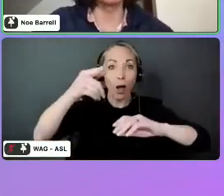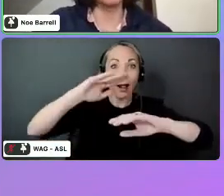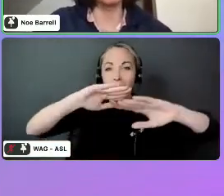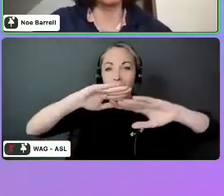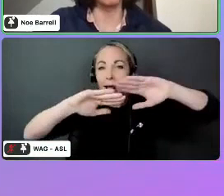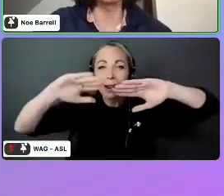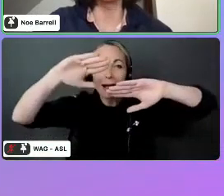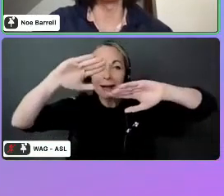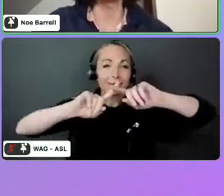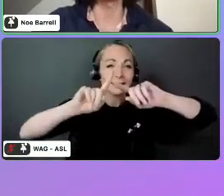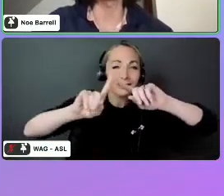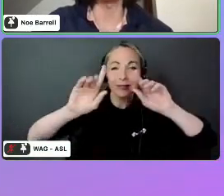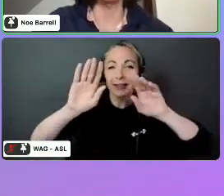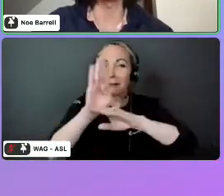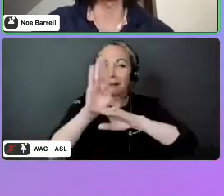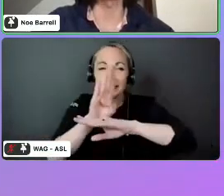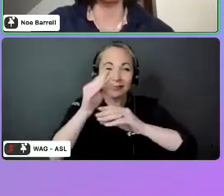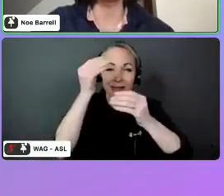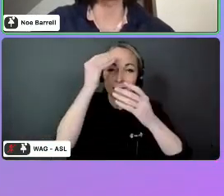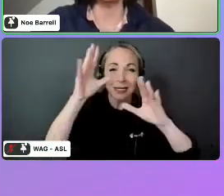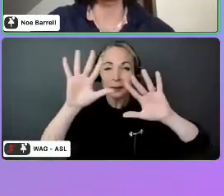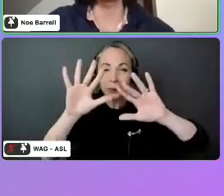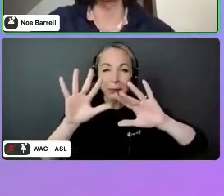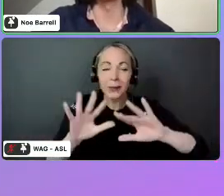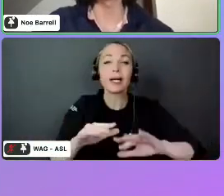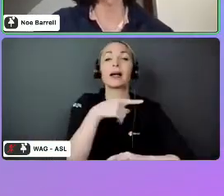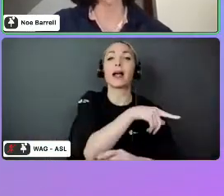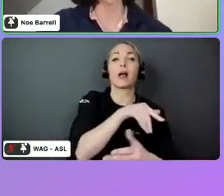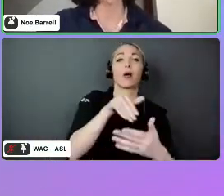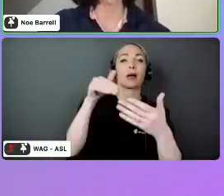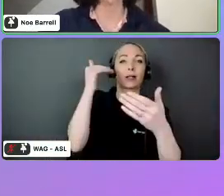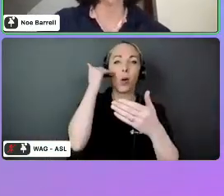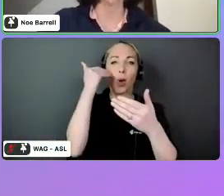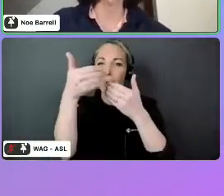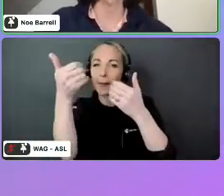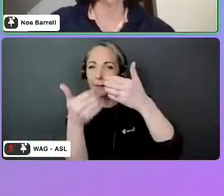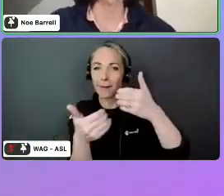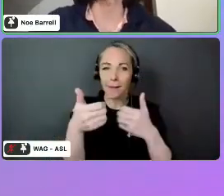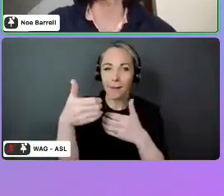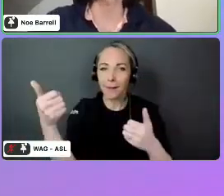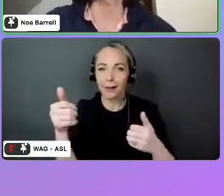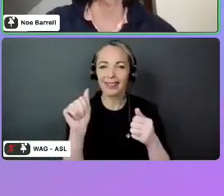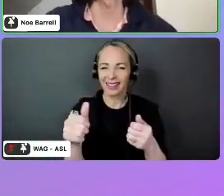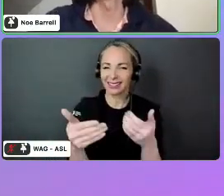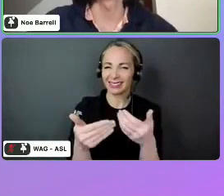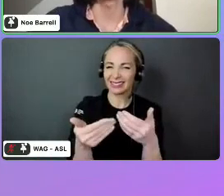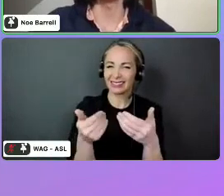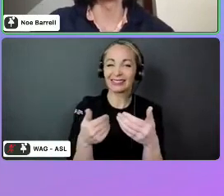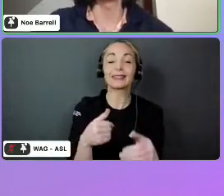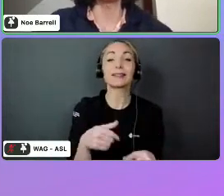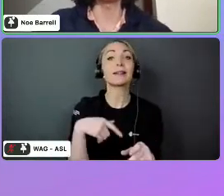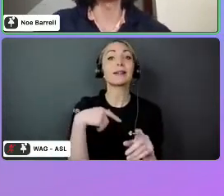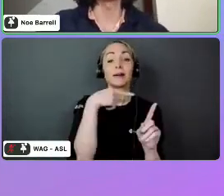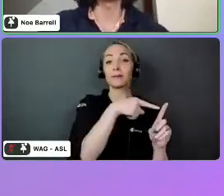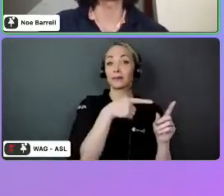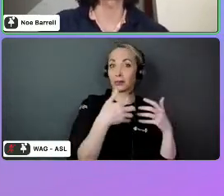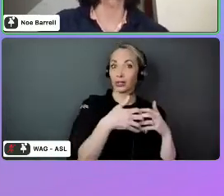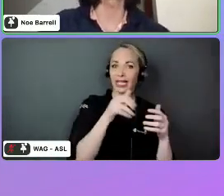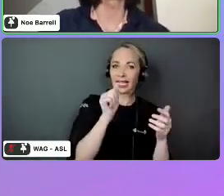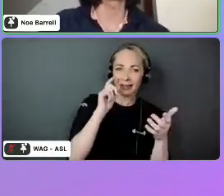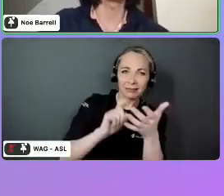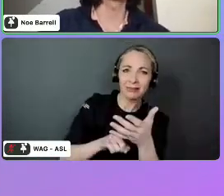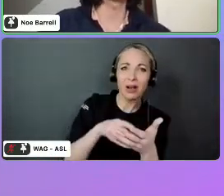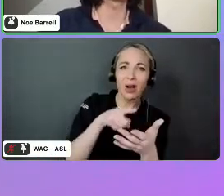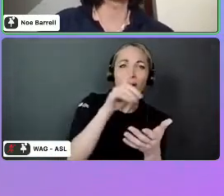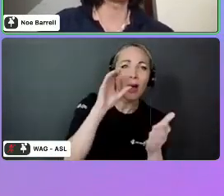objects of very large and very small relative sizes. So consider the example of an icon, and then compare that